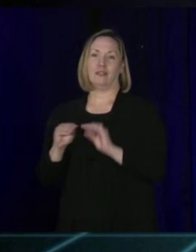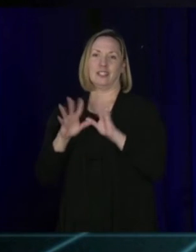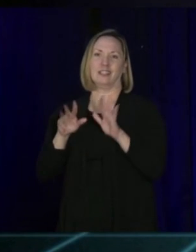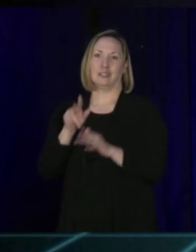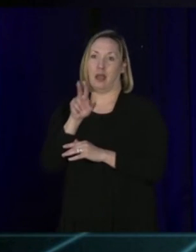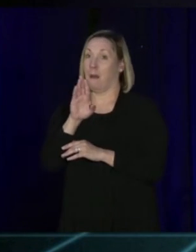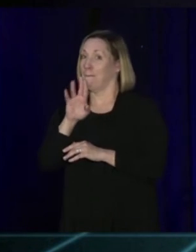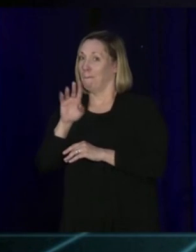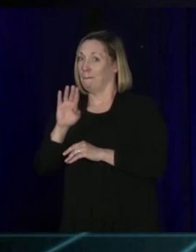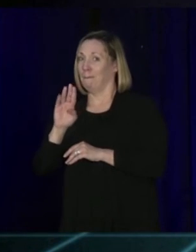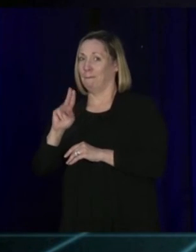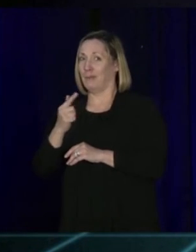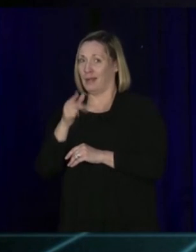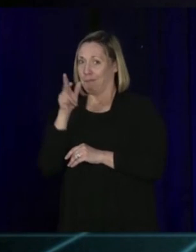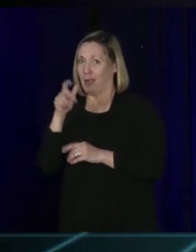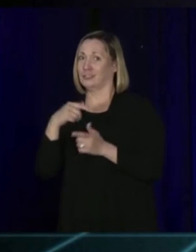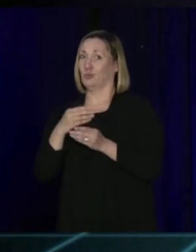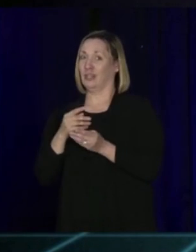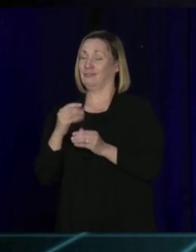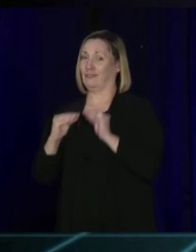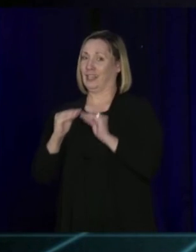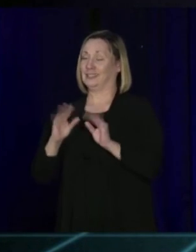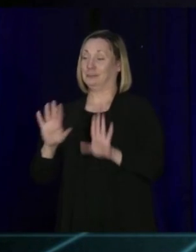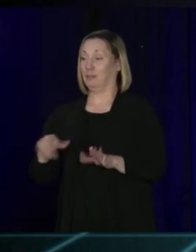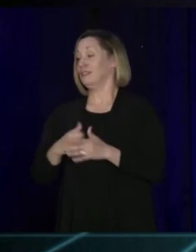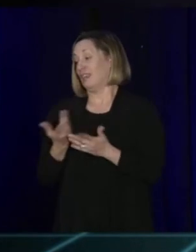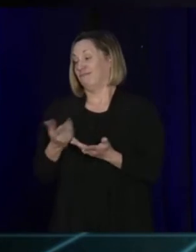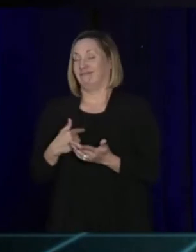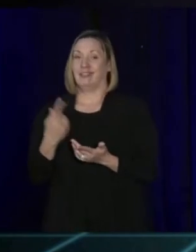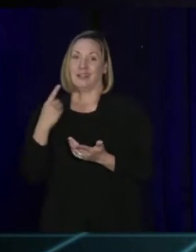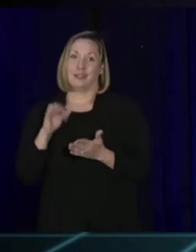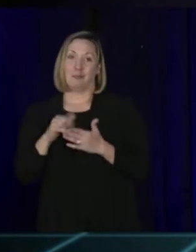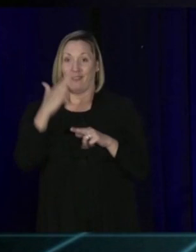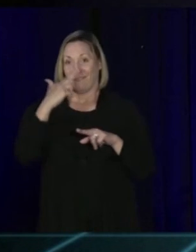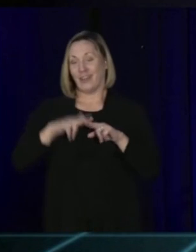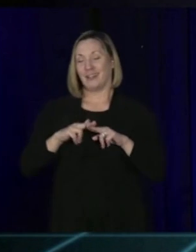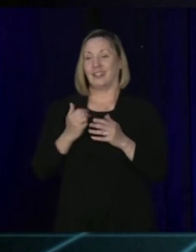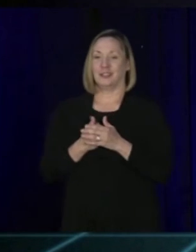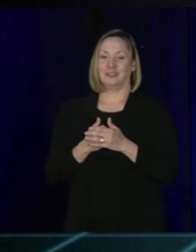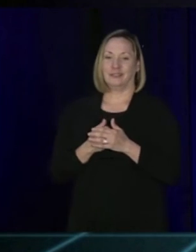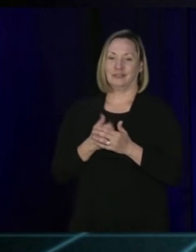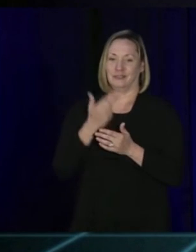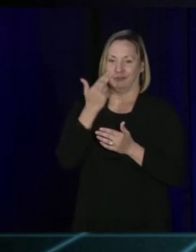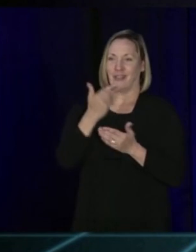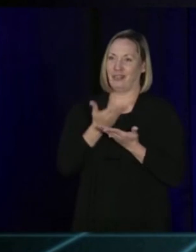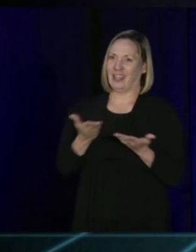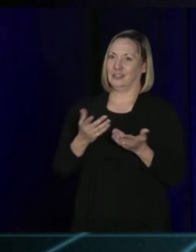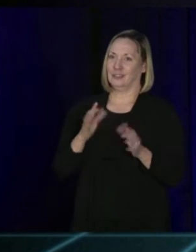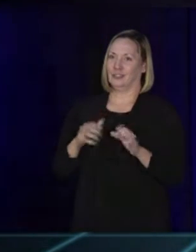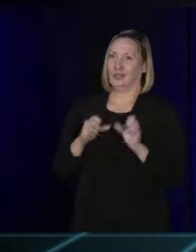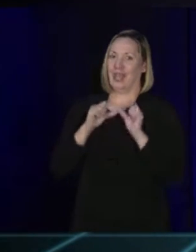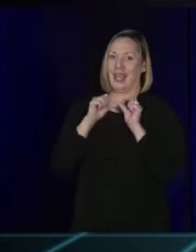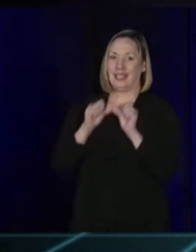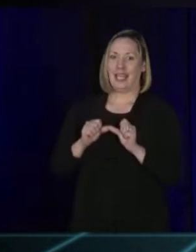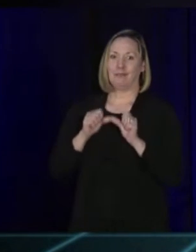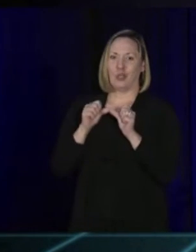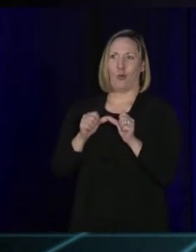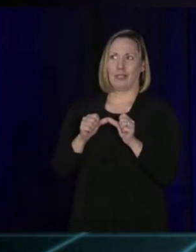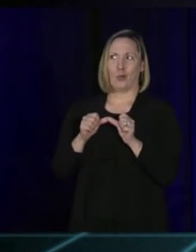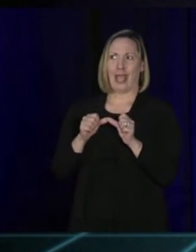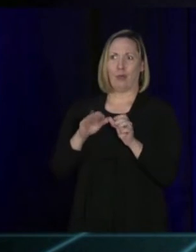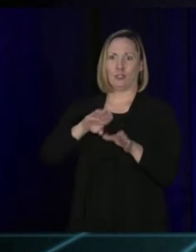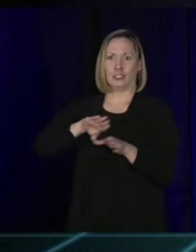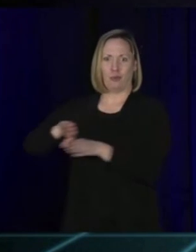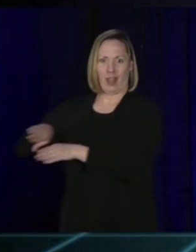be clearing out of there. But yeah, I thought that would be a fun little gag as well. It keeps going. We'll just move on.